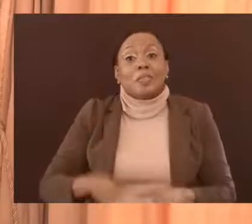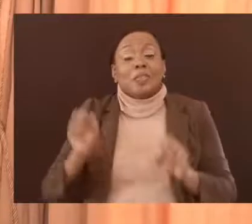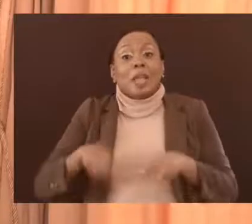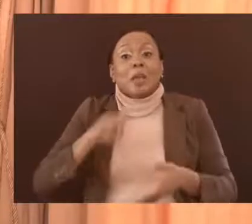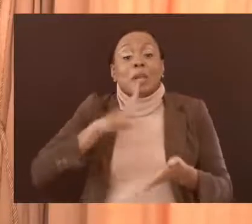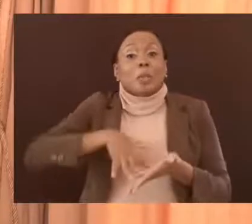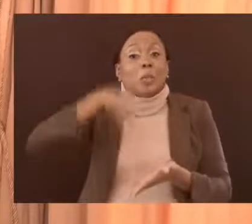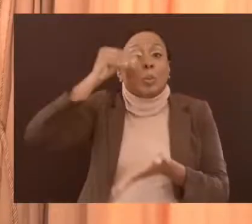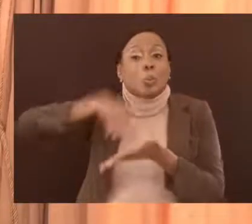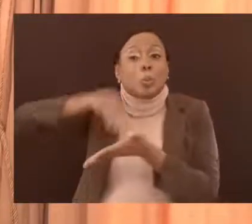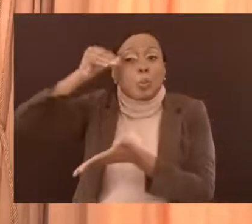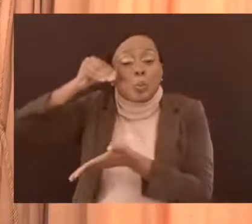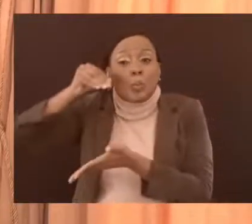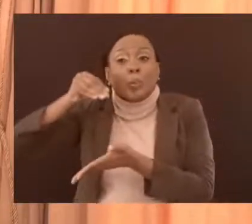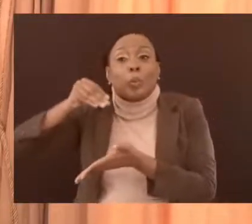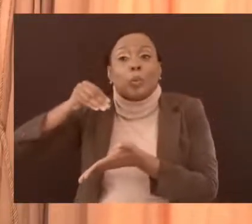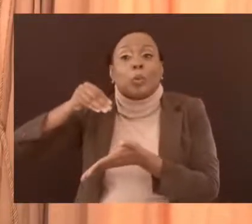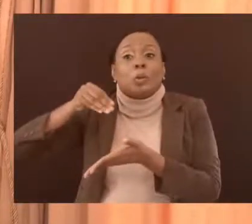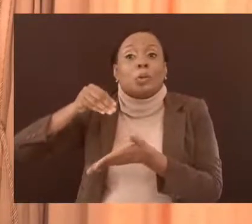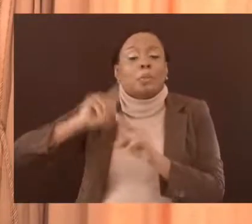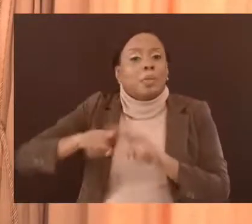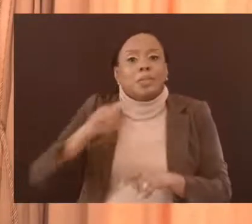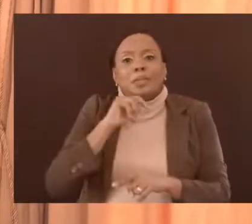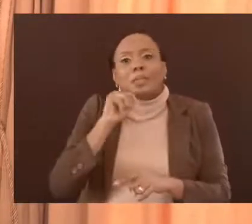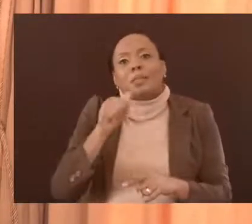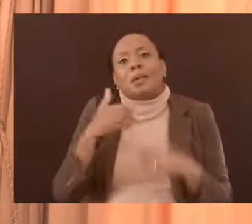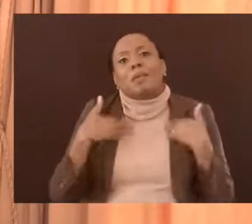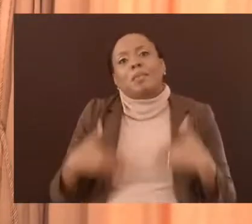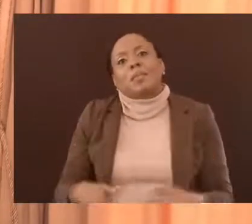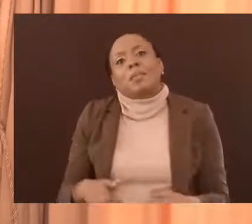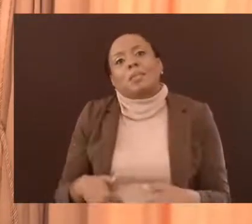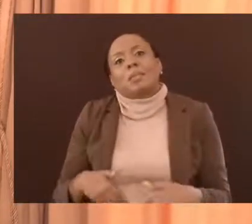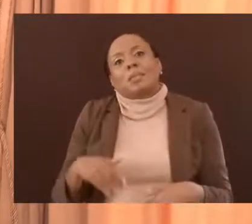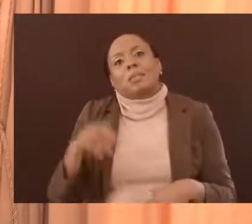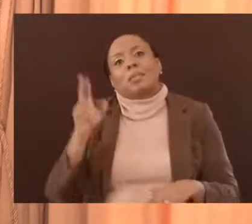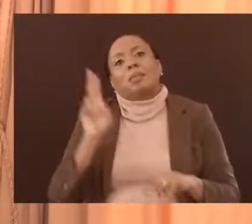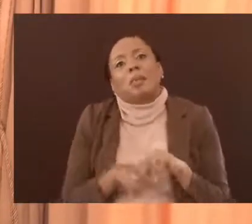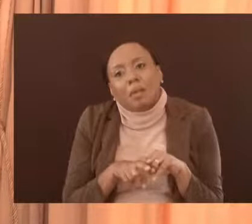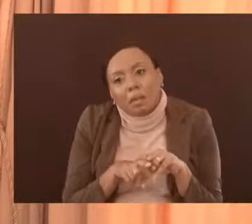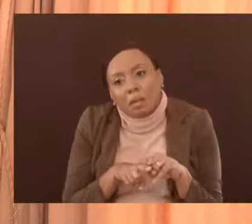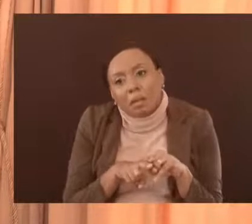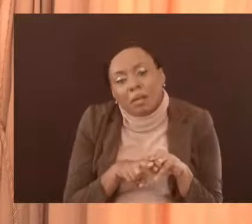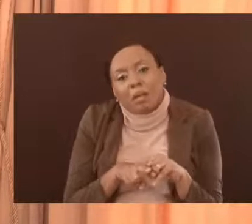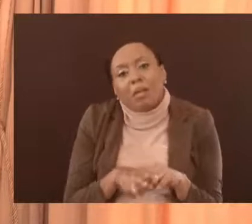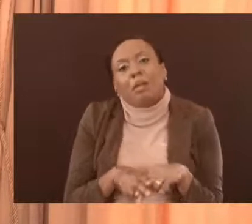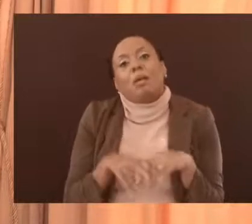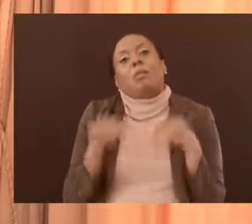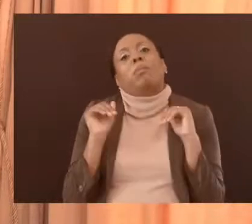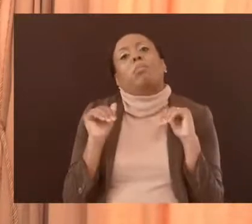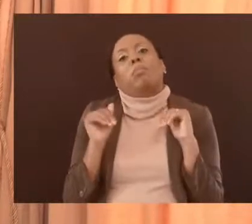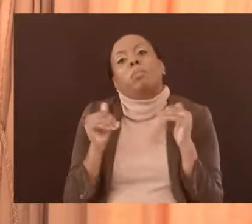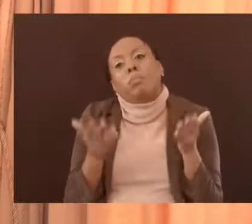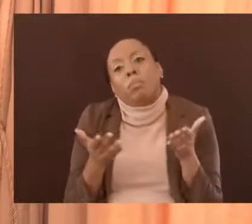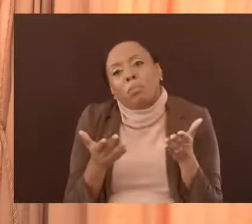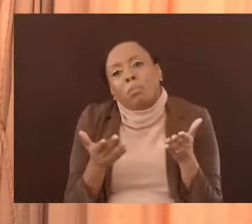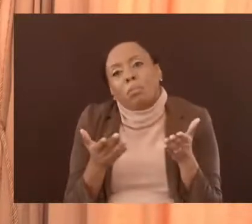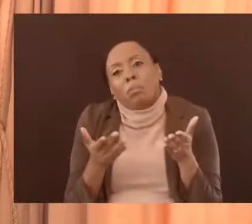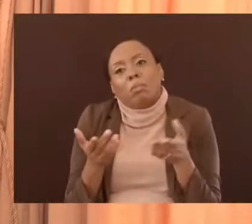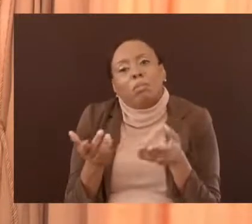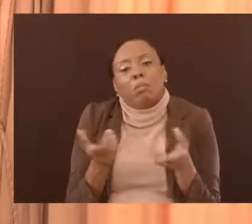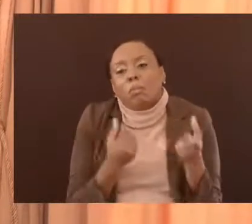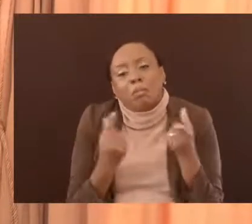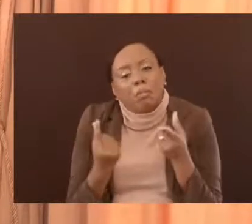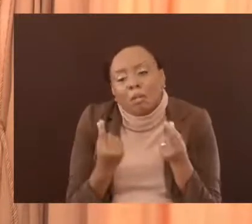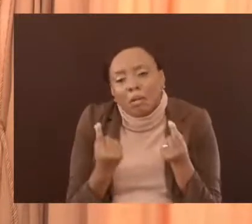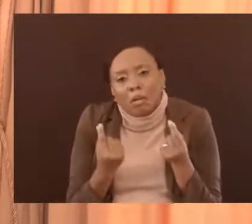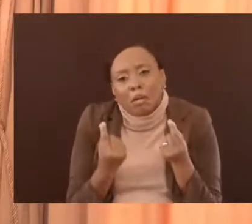very well and they're not physically active, then we are what they call spinning top in mud. So we